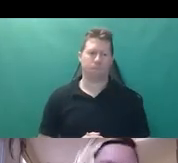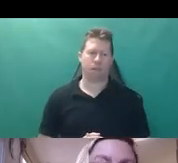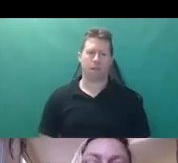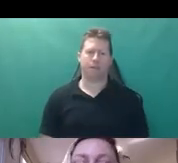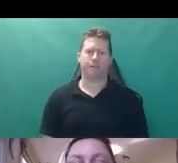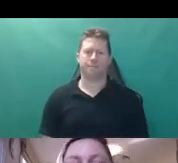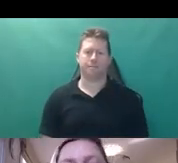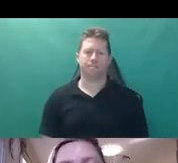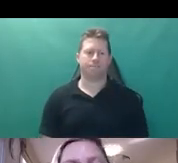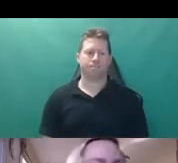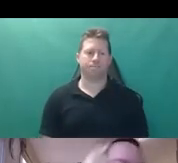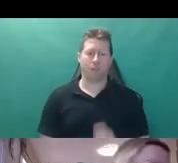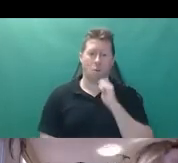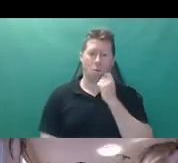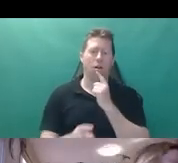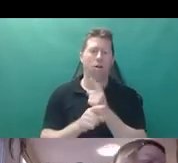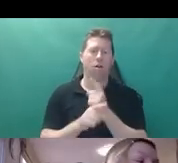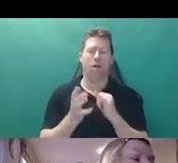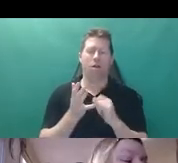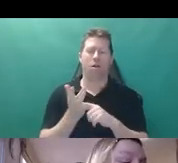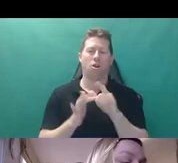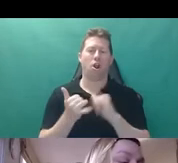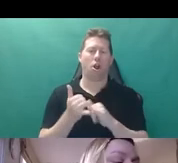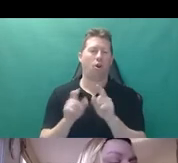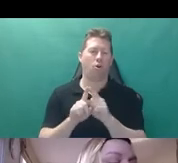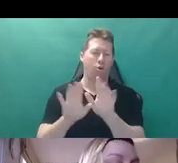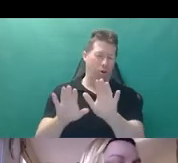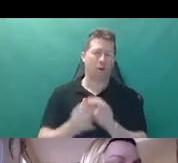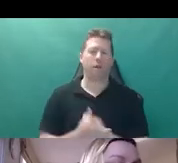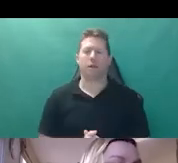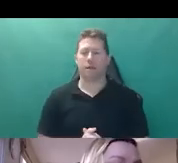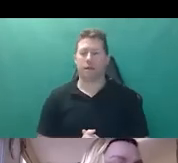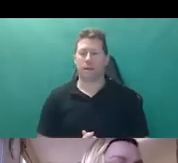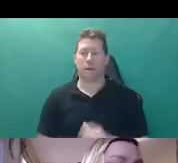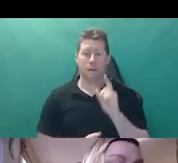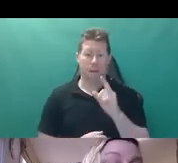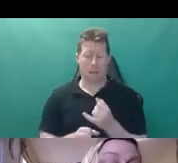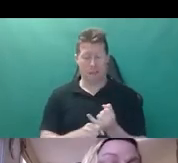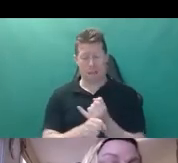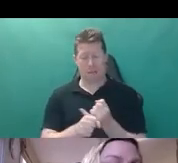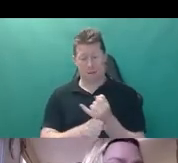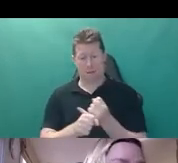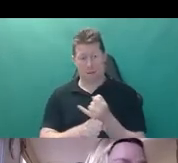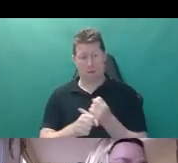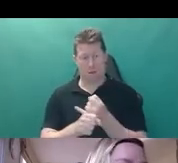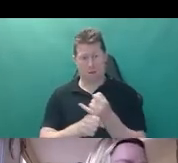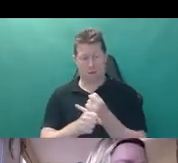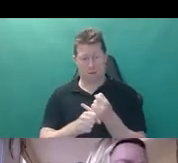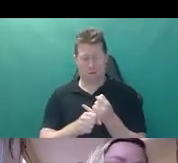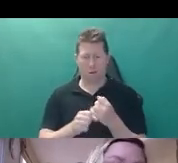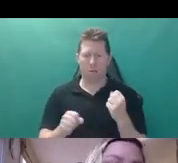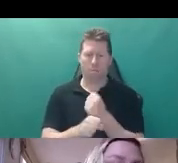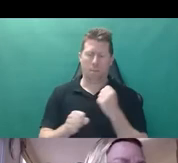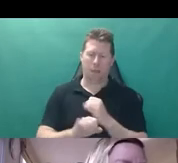I'll get onto those slides in a minute too Karen. The increasingly powerful medical profession played a big part in creating the stigmatized